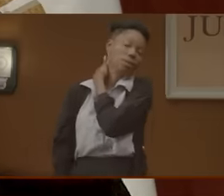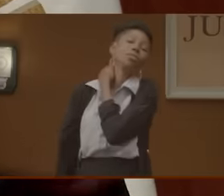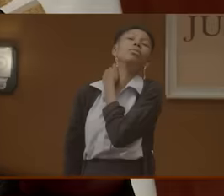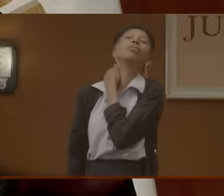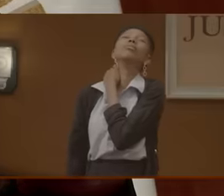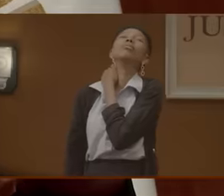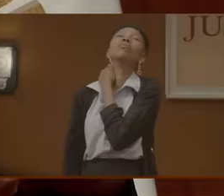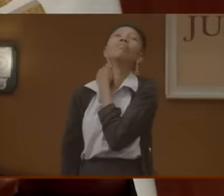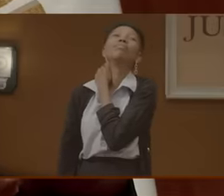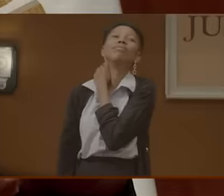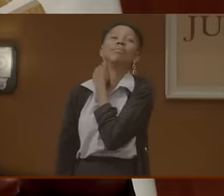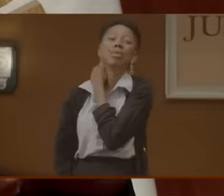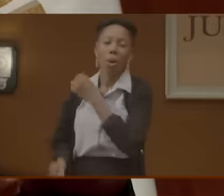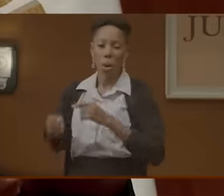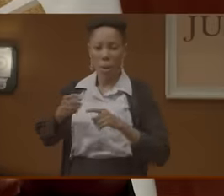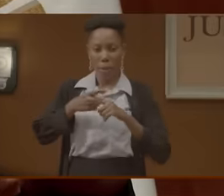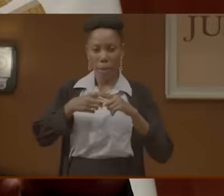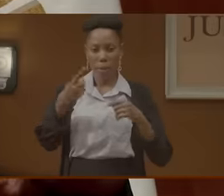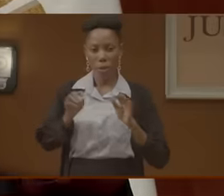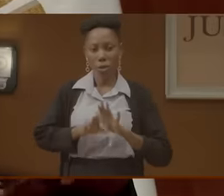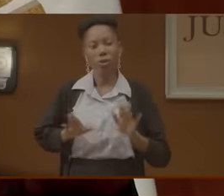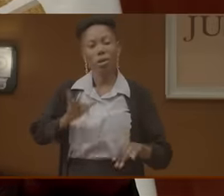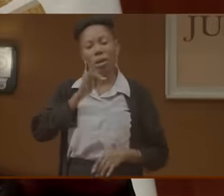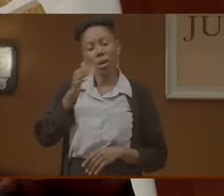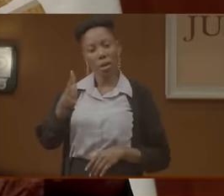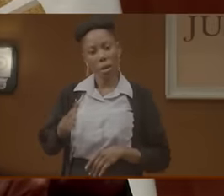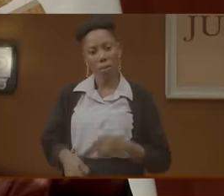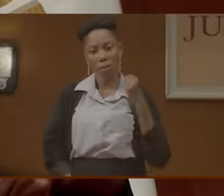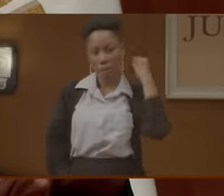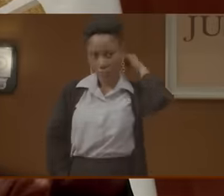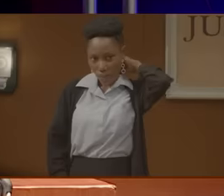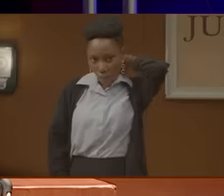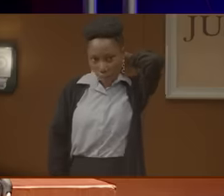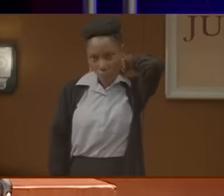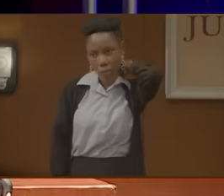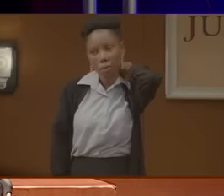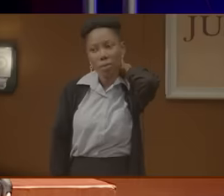But the children are still there. You have to cater for the children.